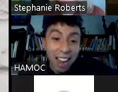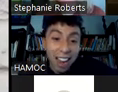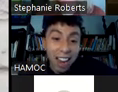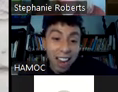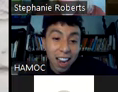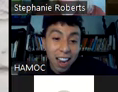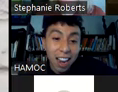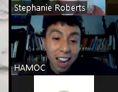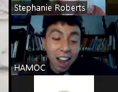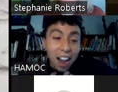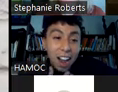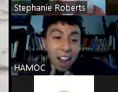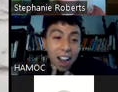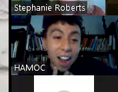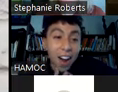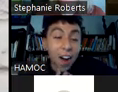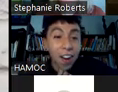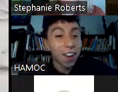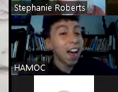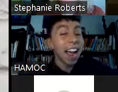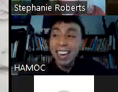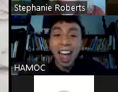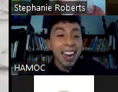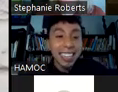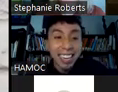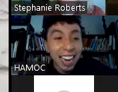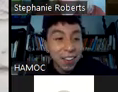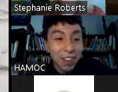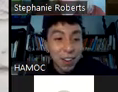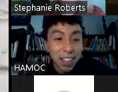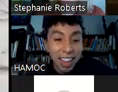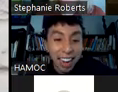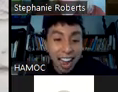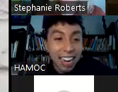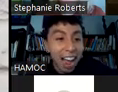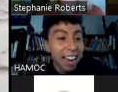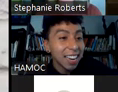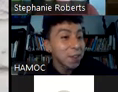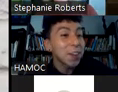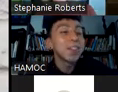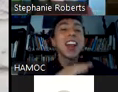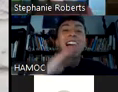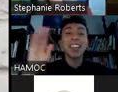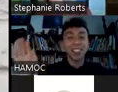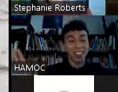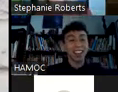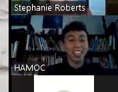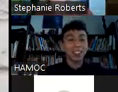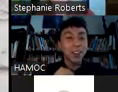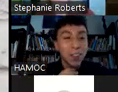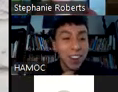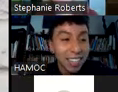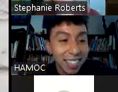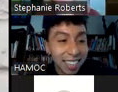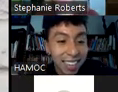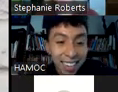calculators, for what the word calculators. Oh, I did not even know that. I would have not even thought that's